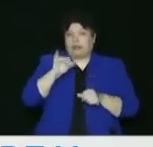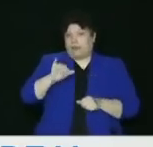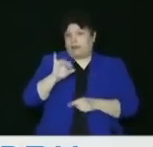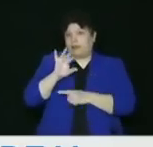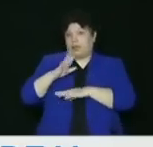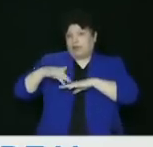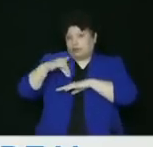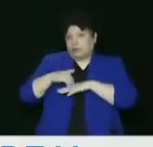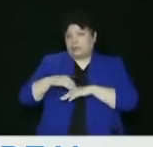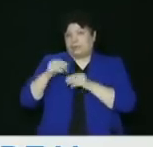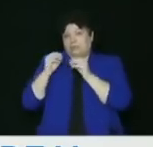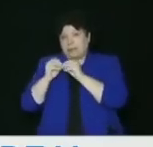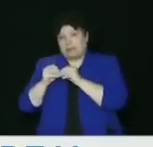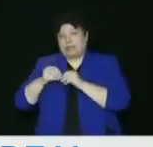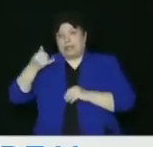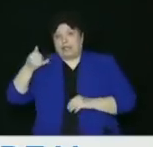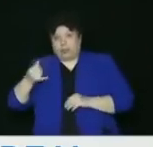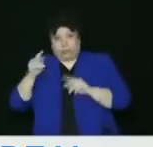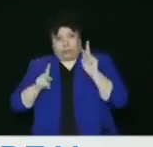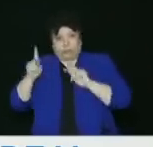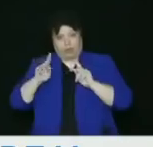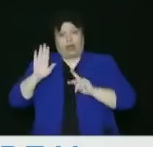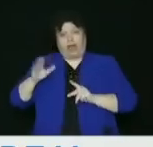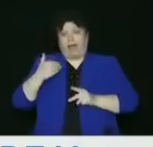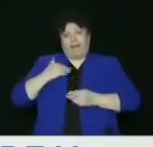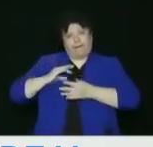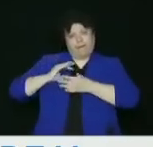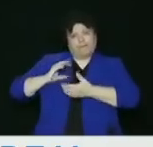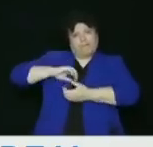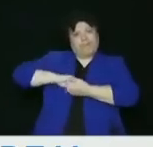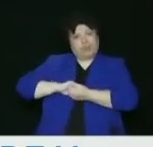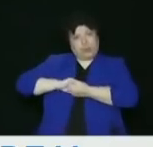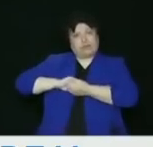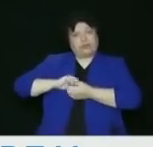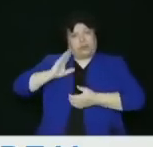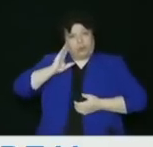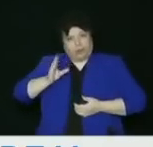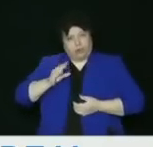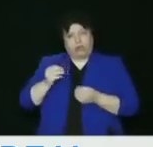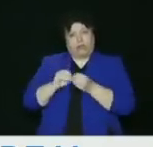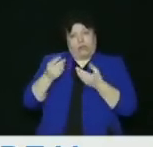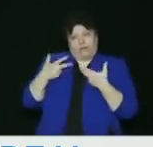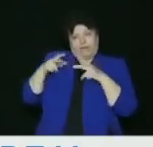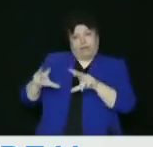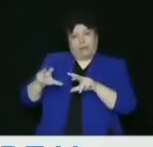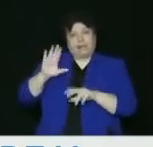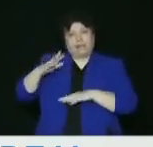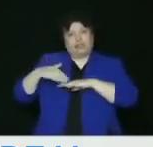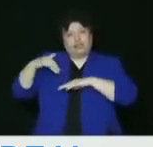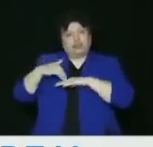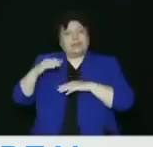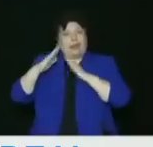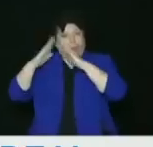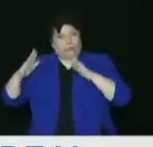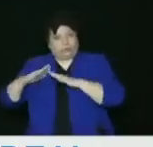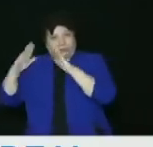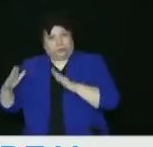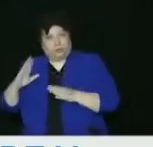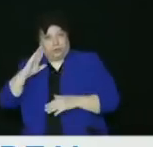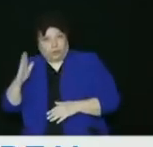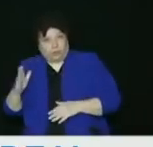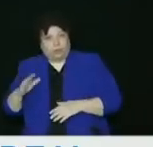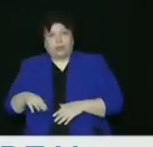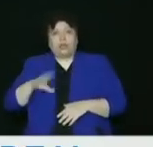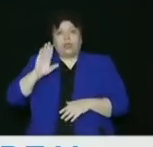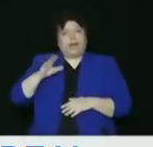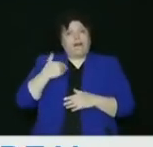Nations, Inuit and Métis peoples. As part of this, we'll make more investments in Indigenous housing this year, continue addressing